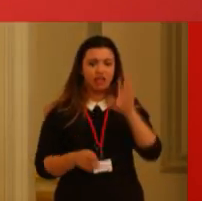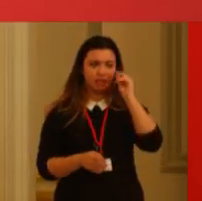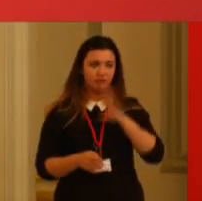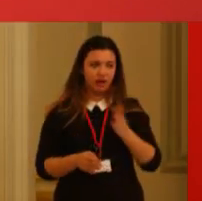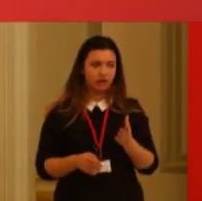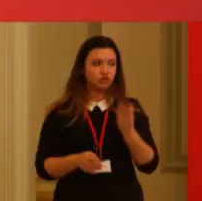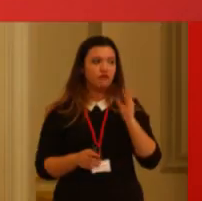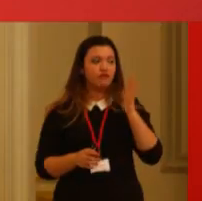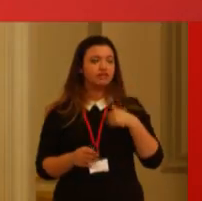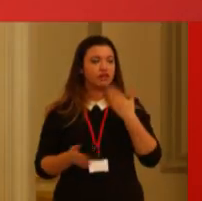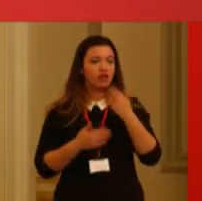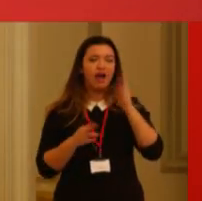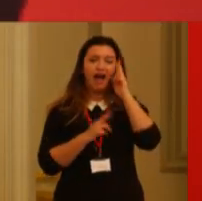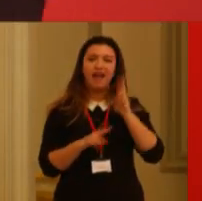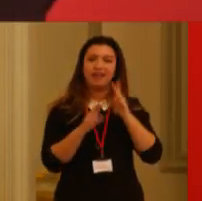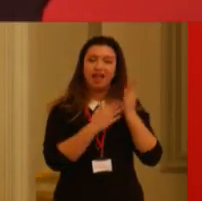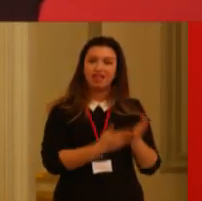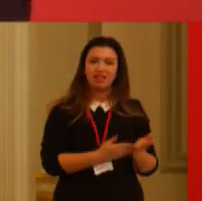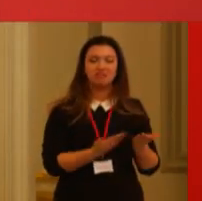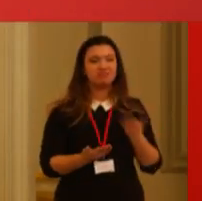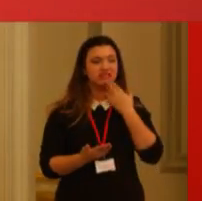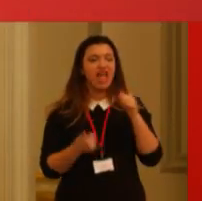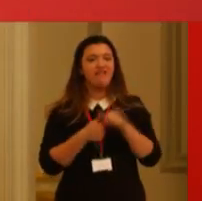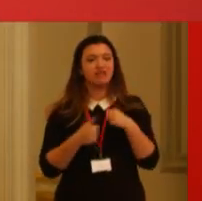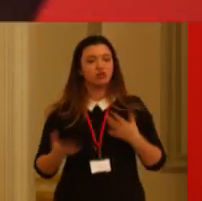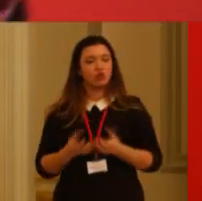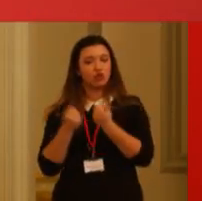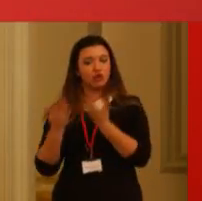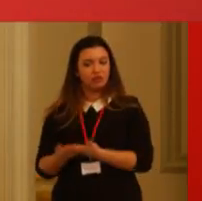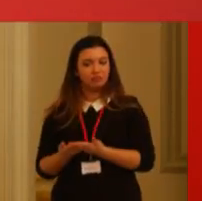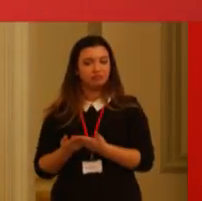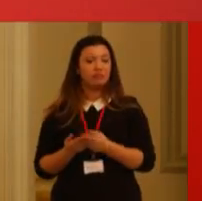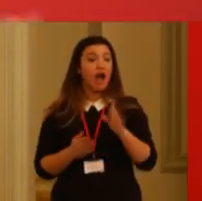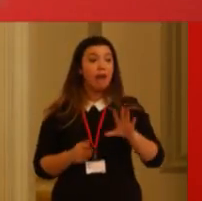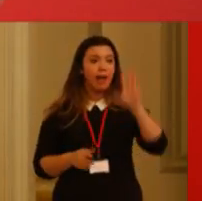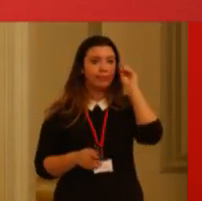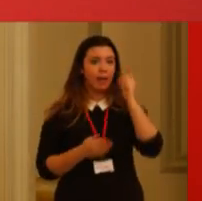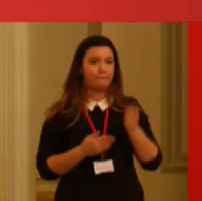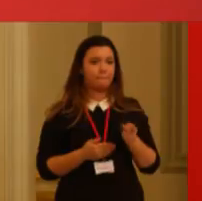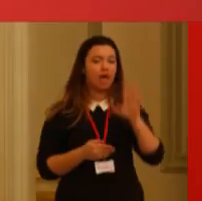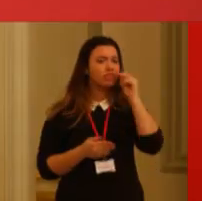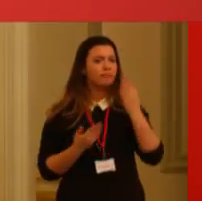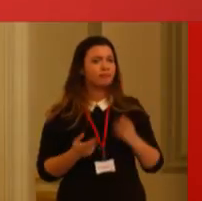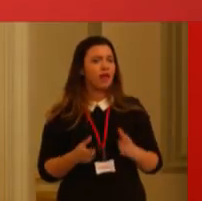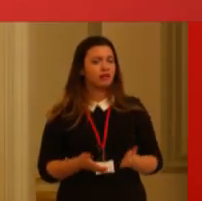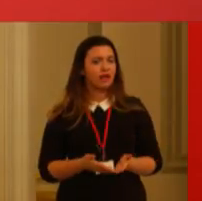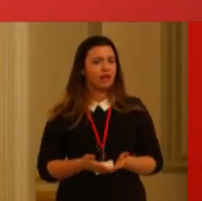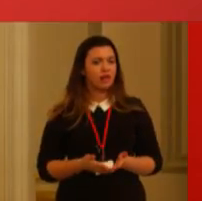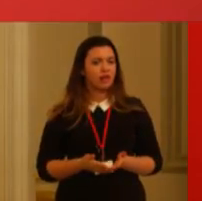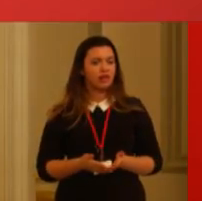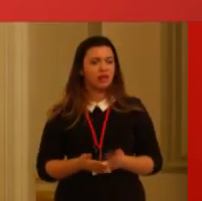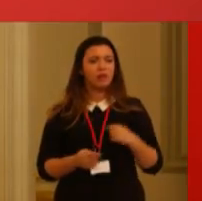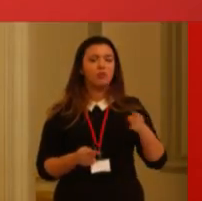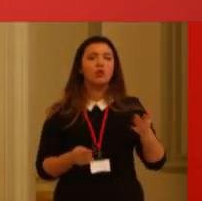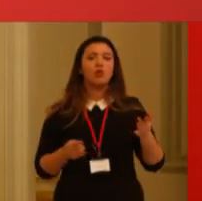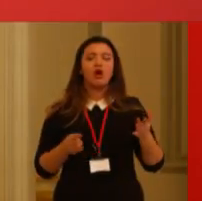want meaning. There's a great deal of imagination, daydreaming, wanting to marry, but where is the meaning?